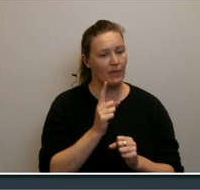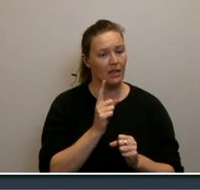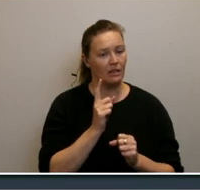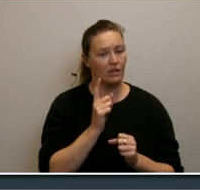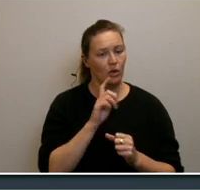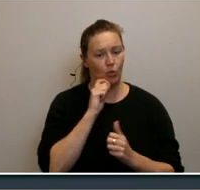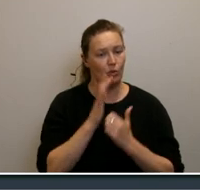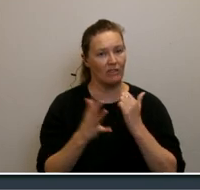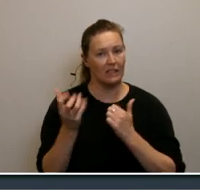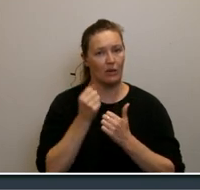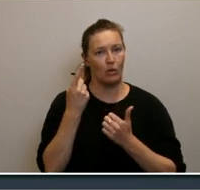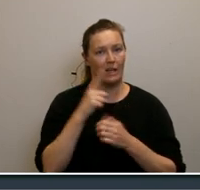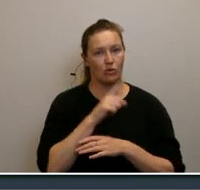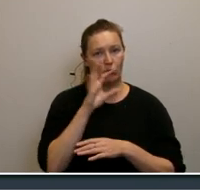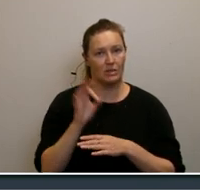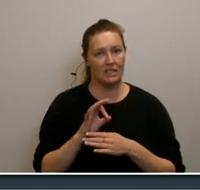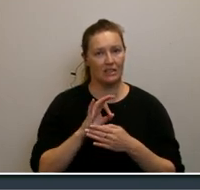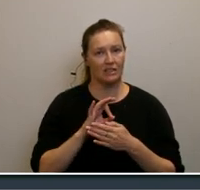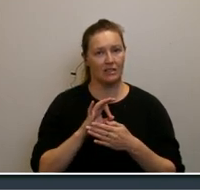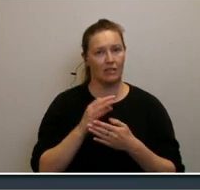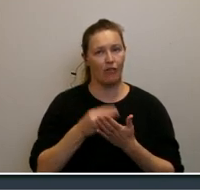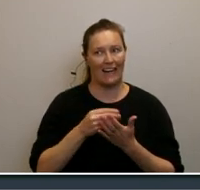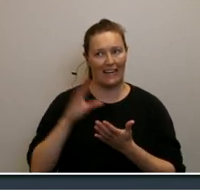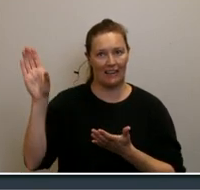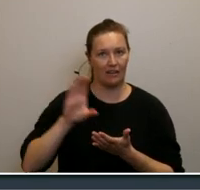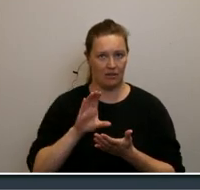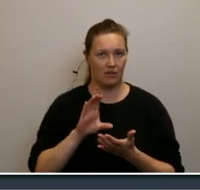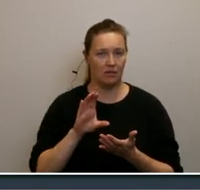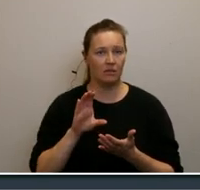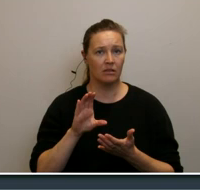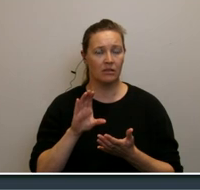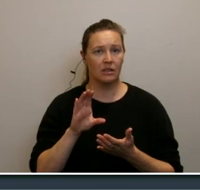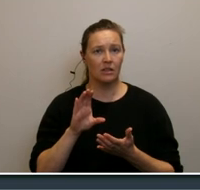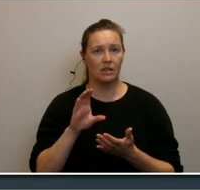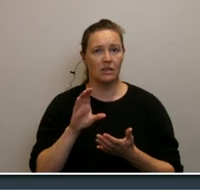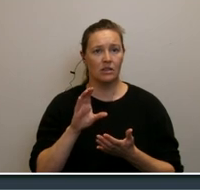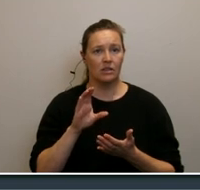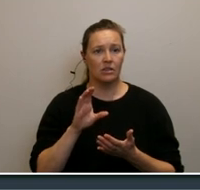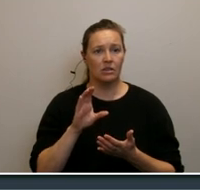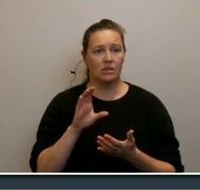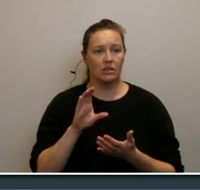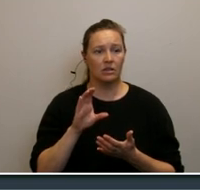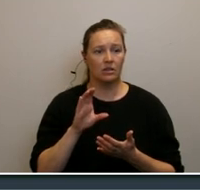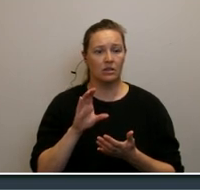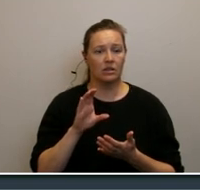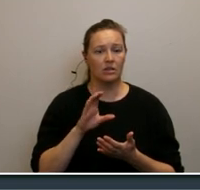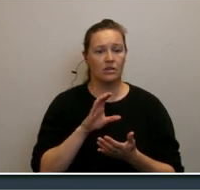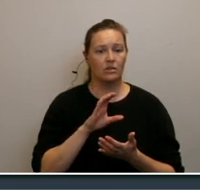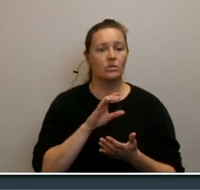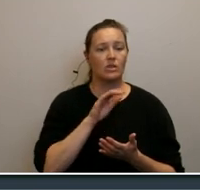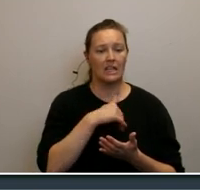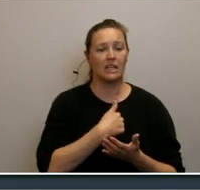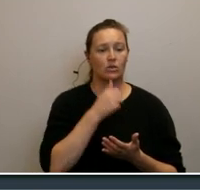get 100% funding. There has to be some notion that the organisation is actually committing